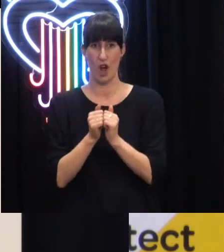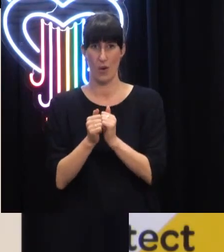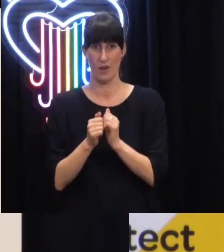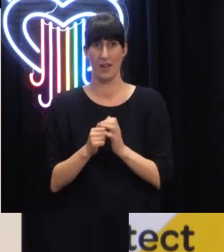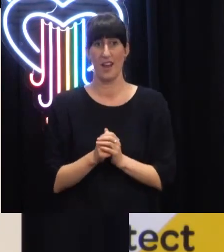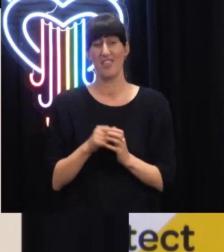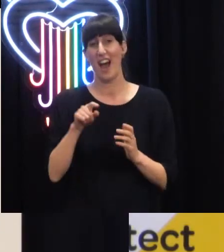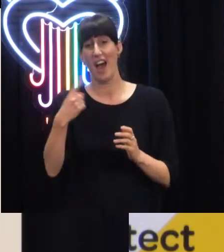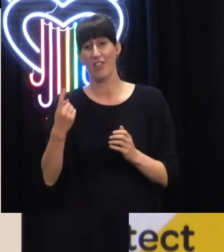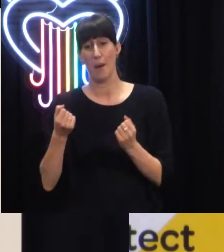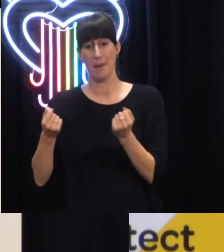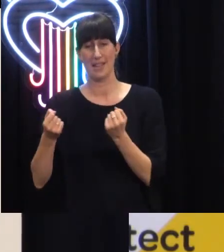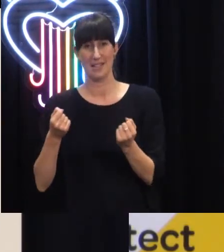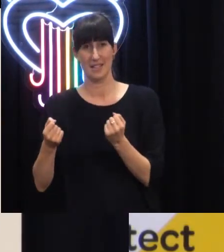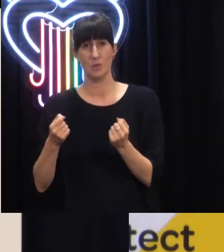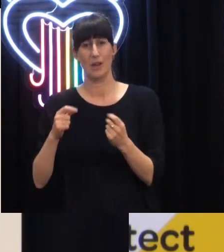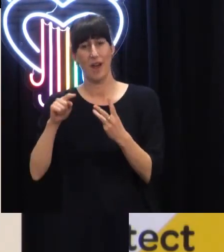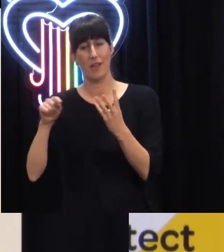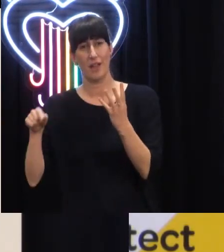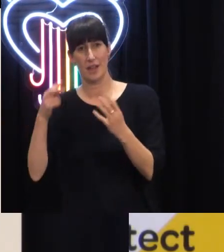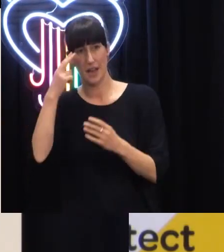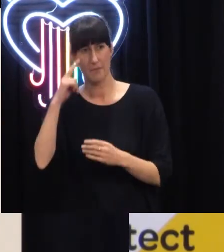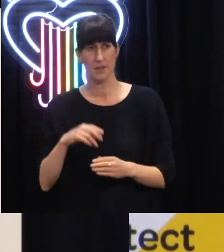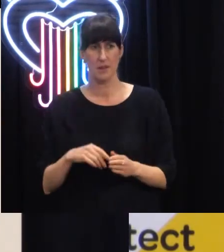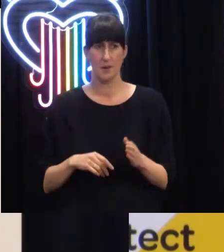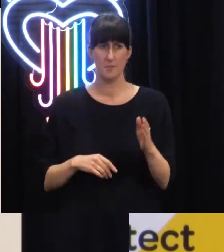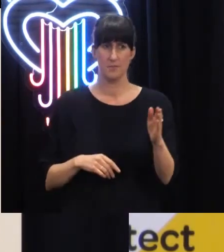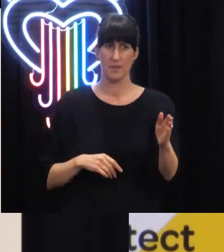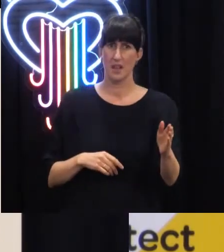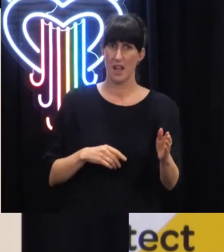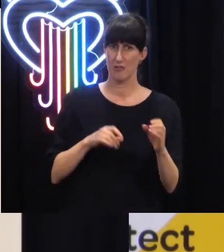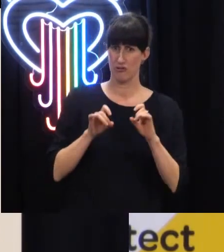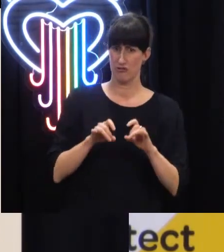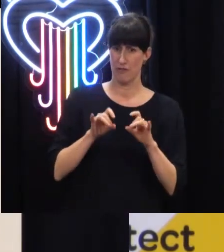Is Shopbro actually better than Jabba the Bus, the great Australian name?